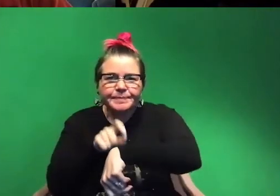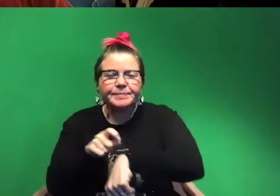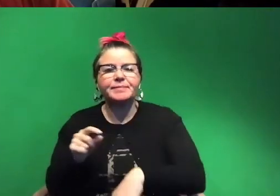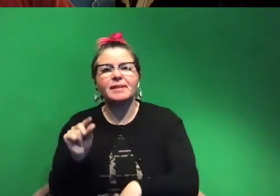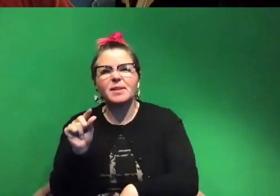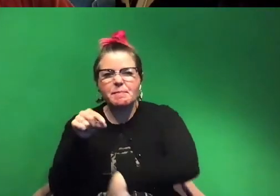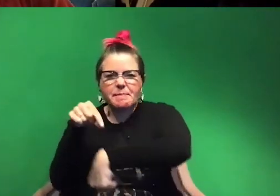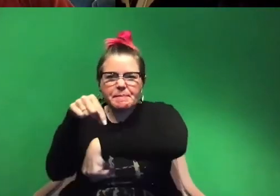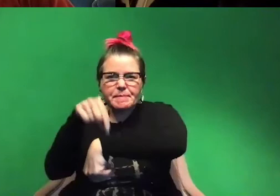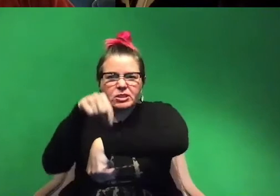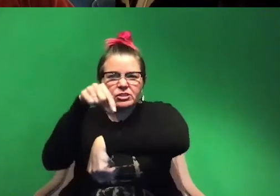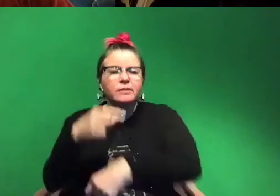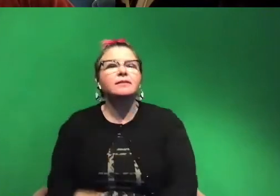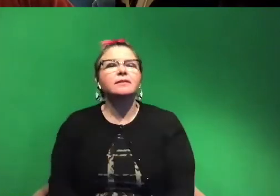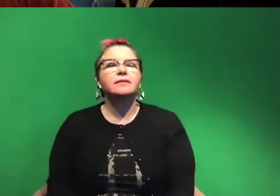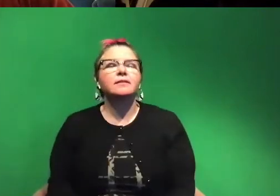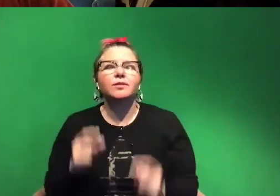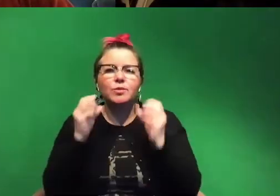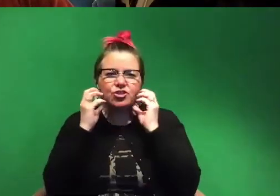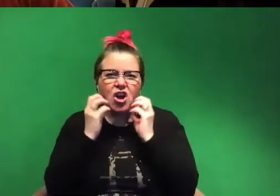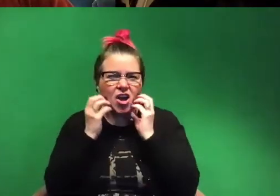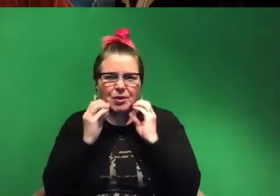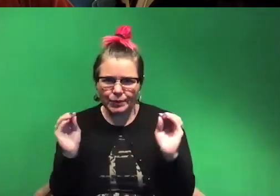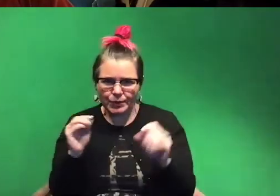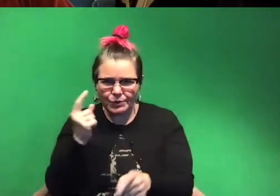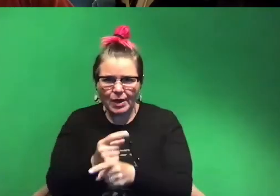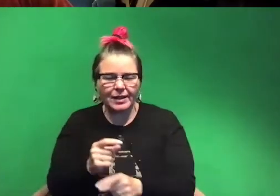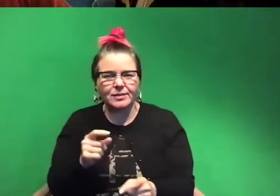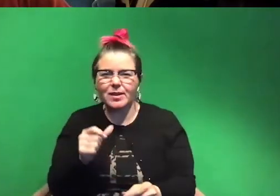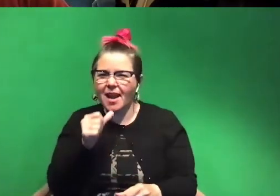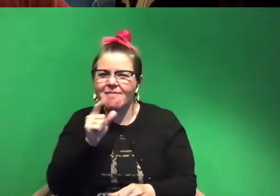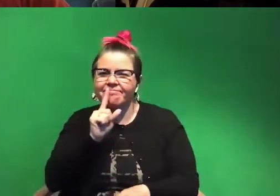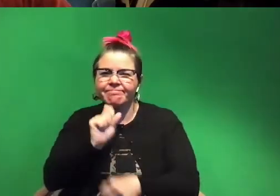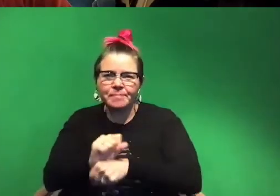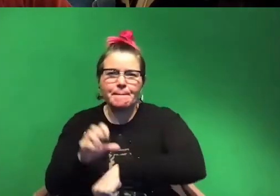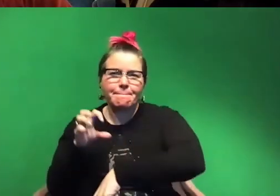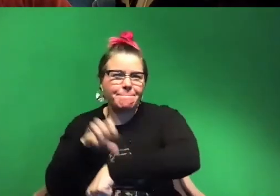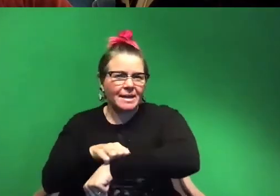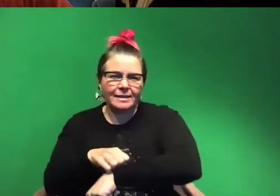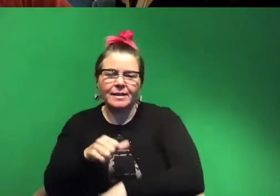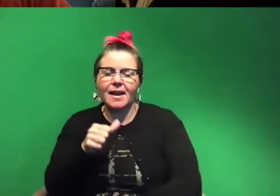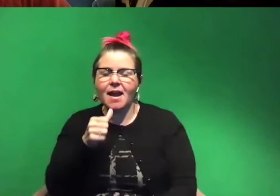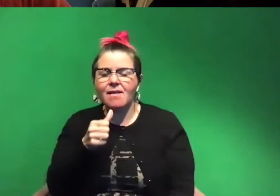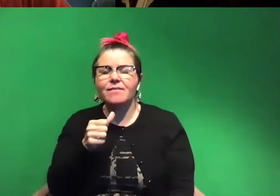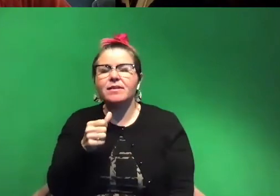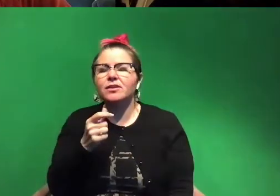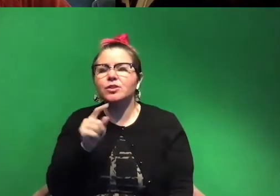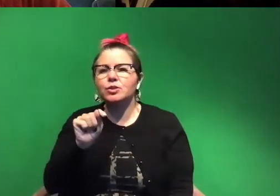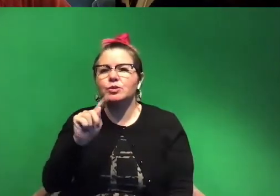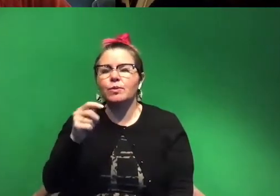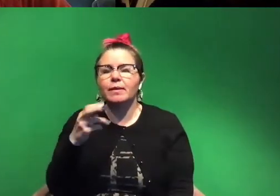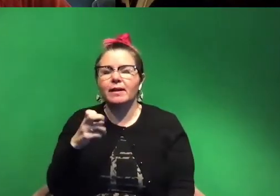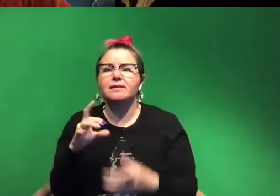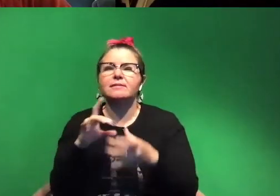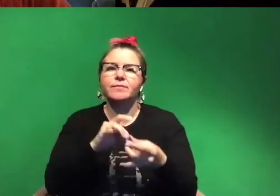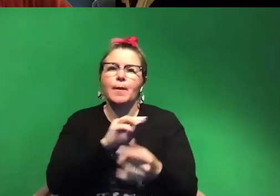pinch. But they don't have jaws, right? So it's not really a true bite. They have this tooth plate, which is attached to a muscle through